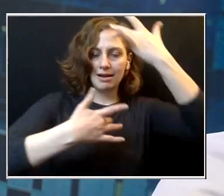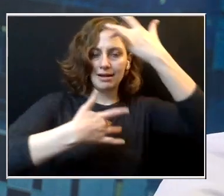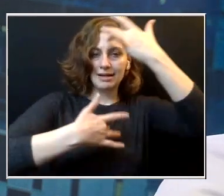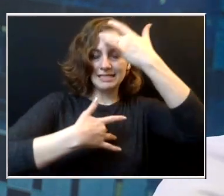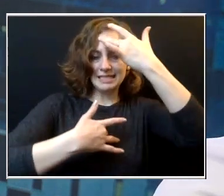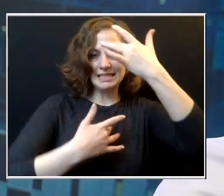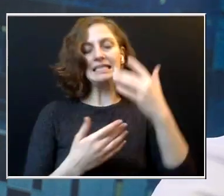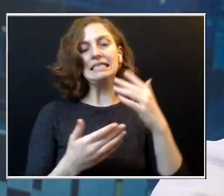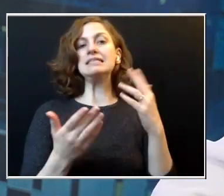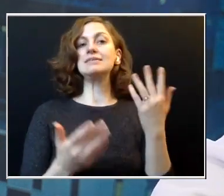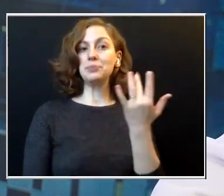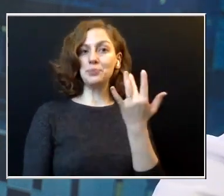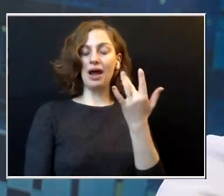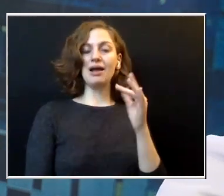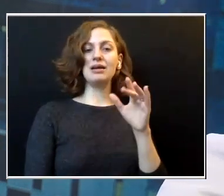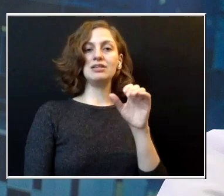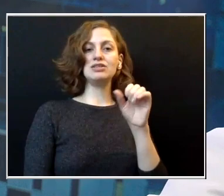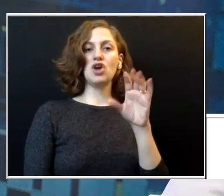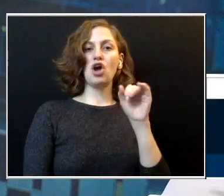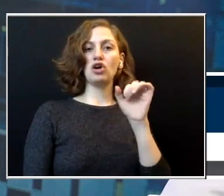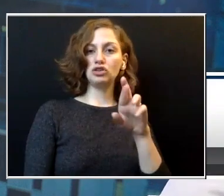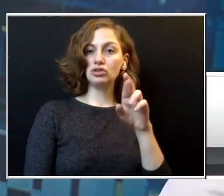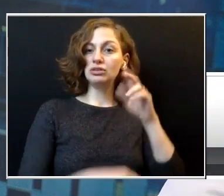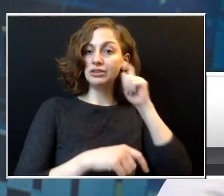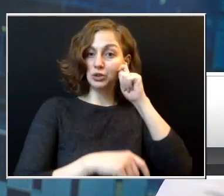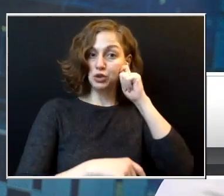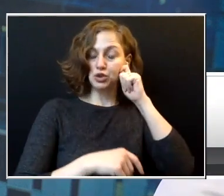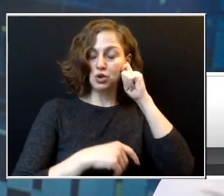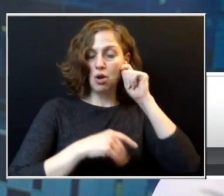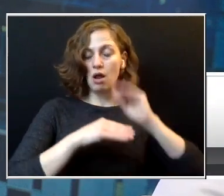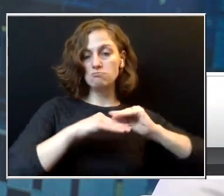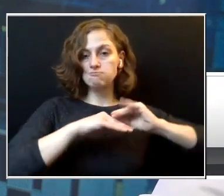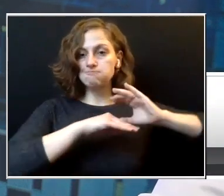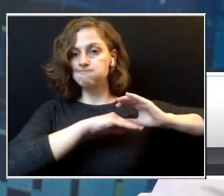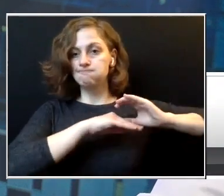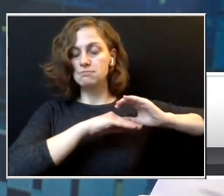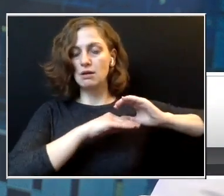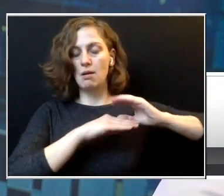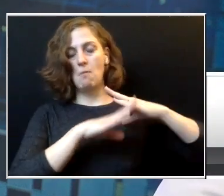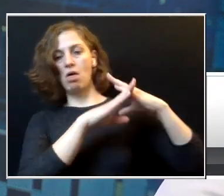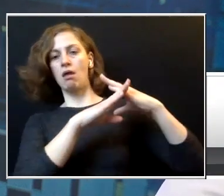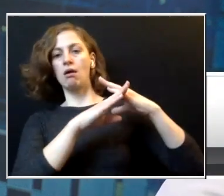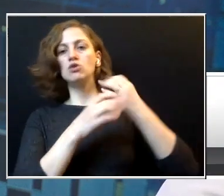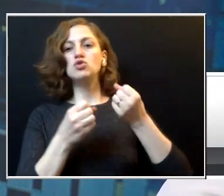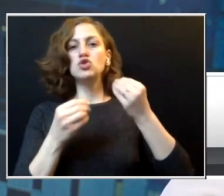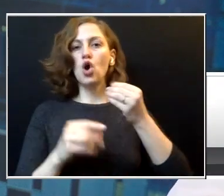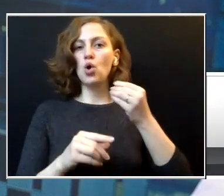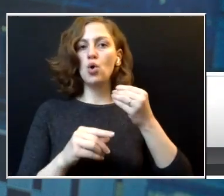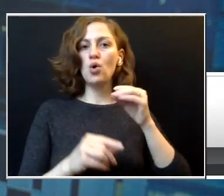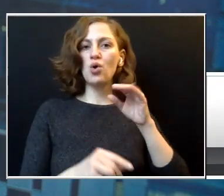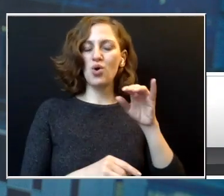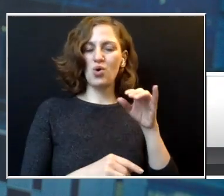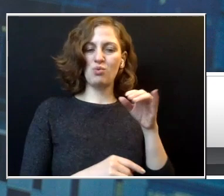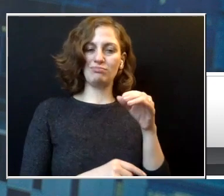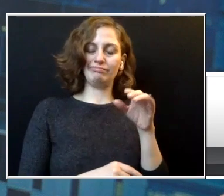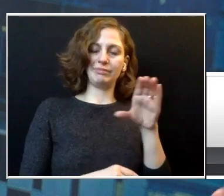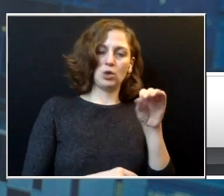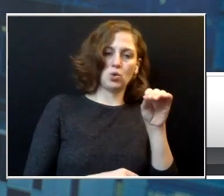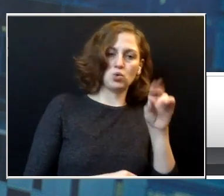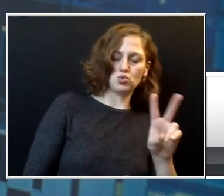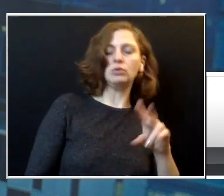gases inside the lung. Today, we're hearing what it's like to live with the most common form of interstitial lung disease called IPF,